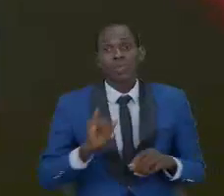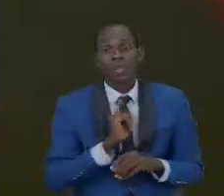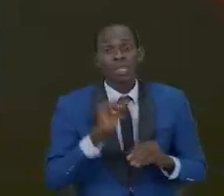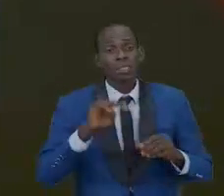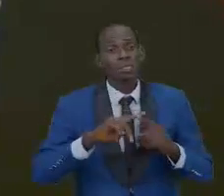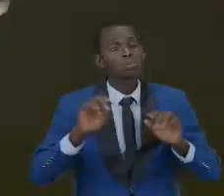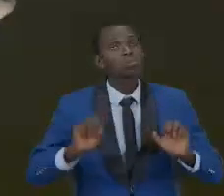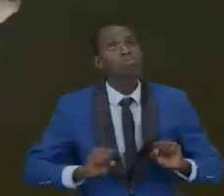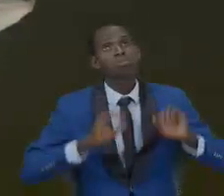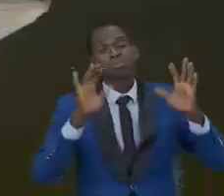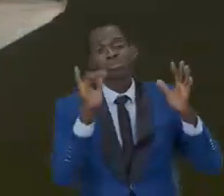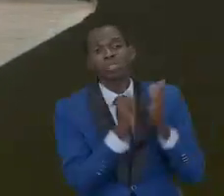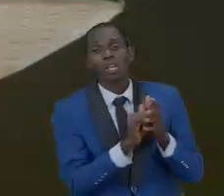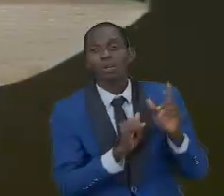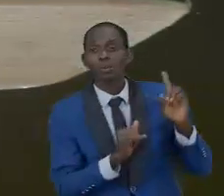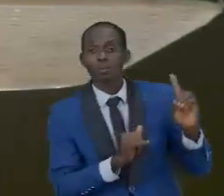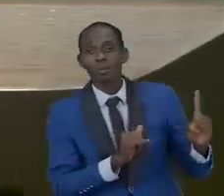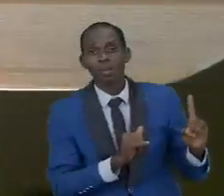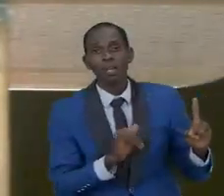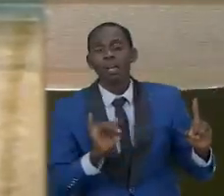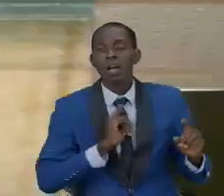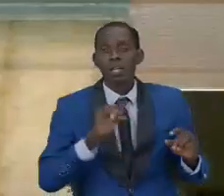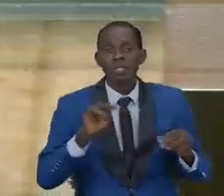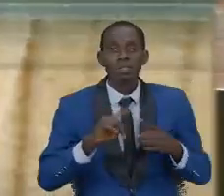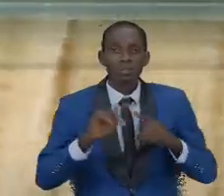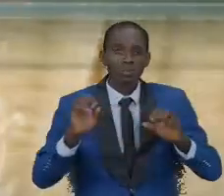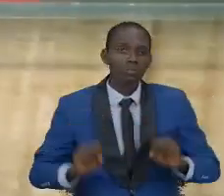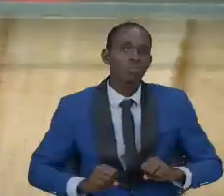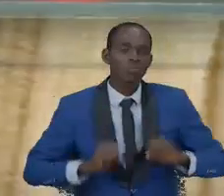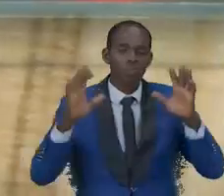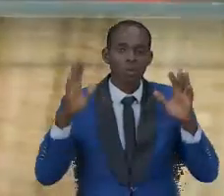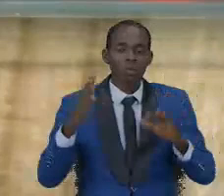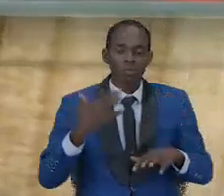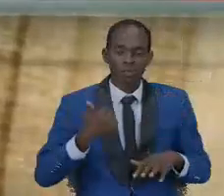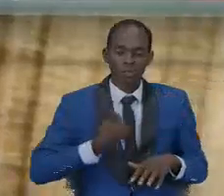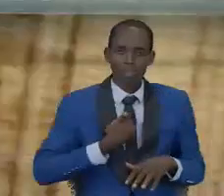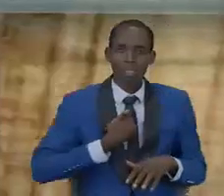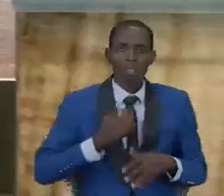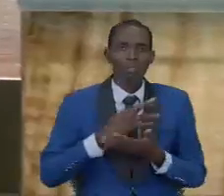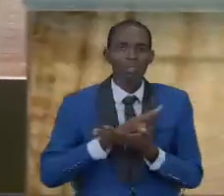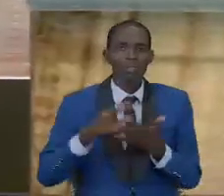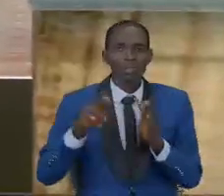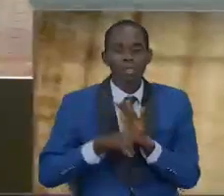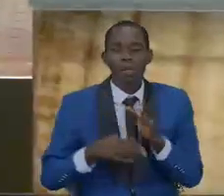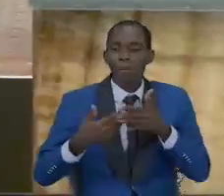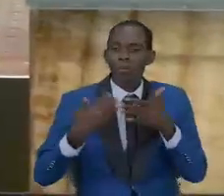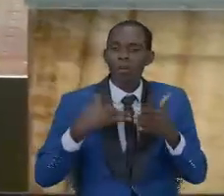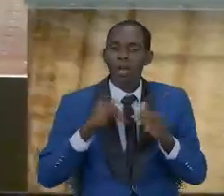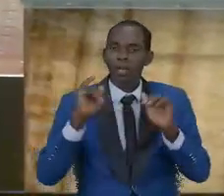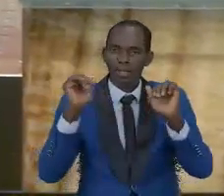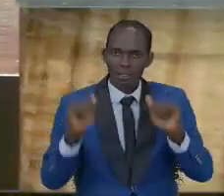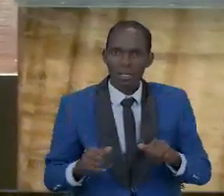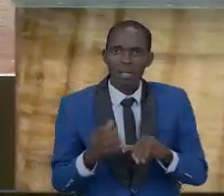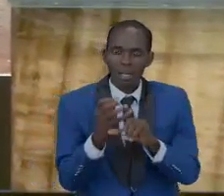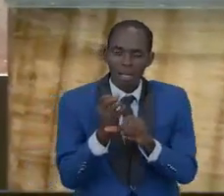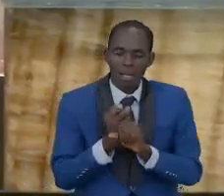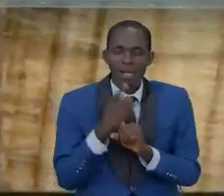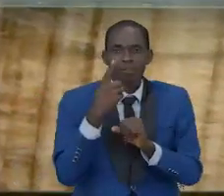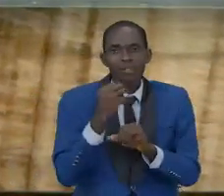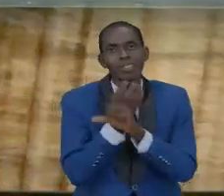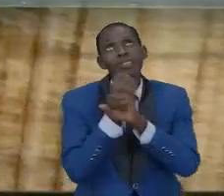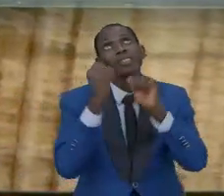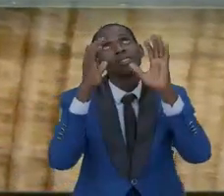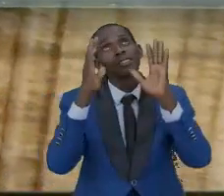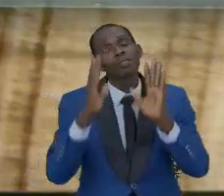give up that one I have to give up the self-righteousness before I go heart deciduous